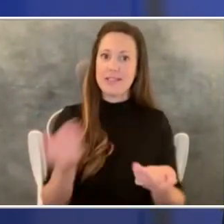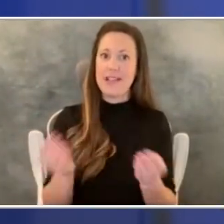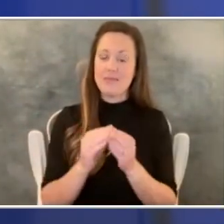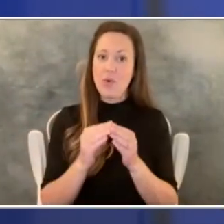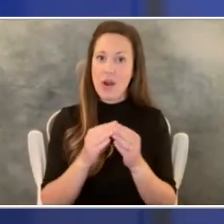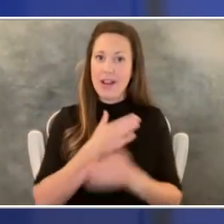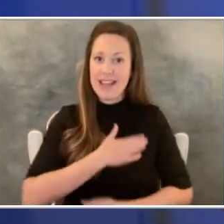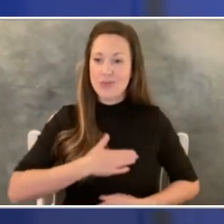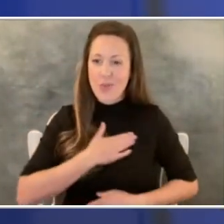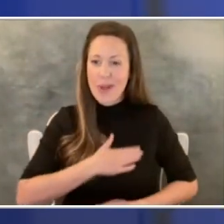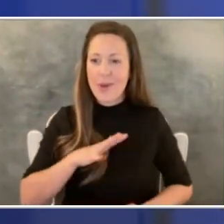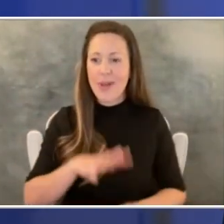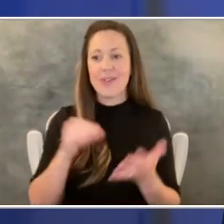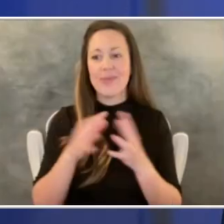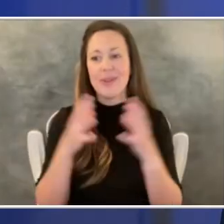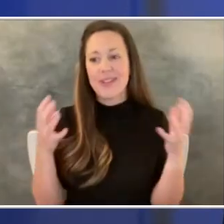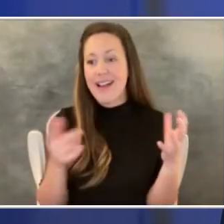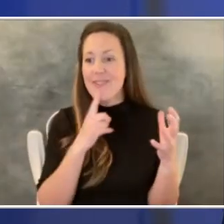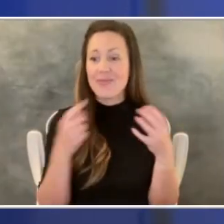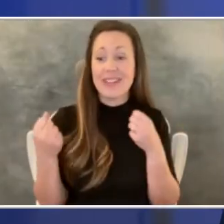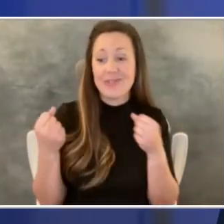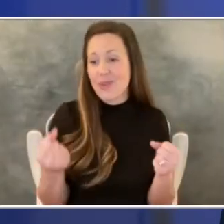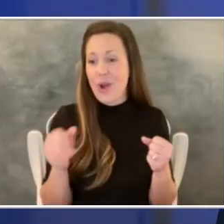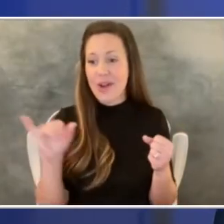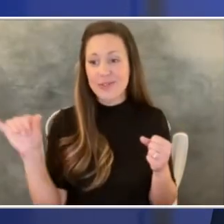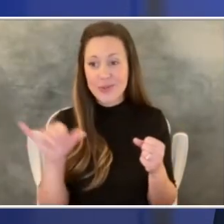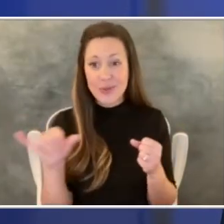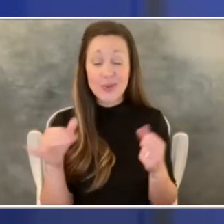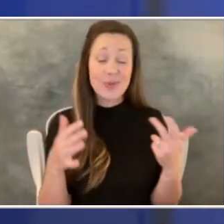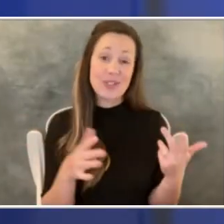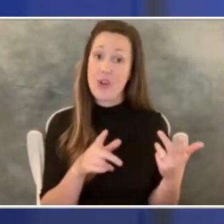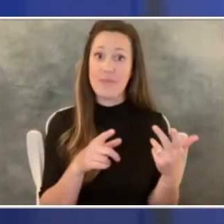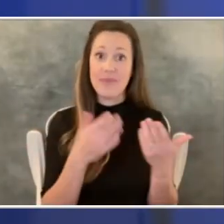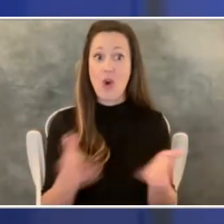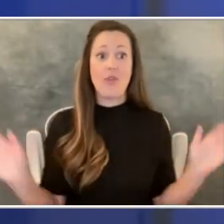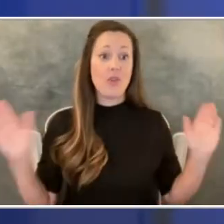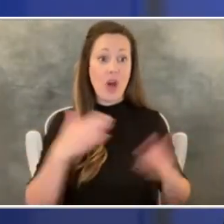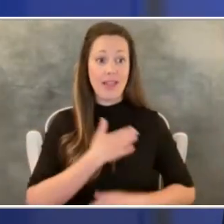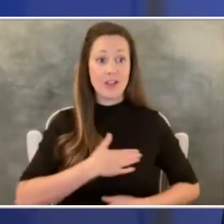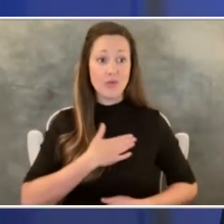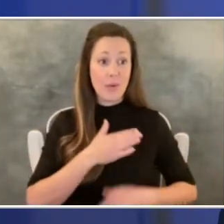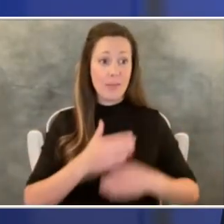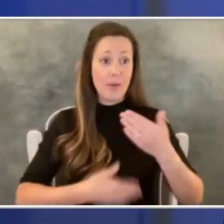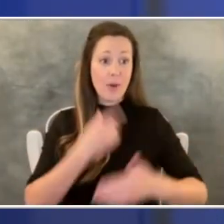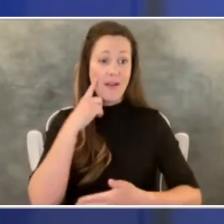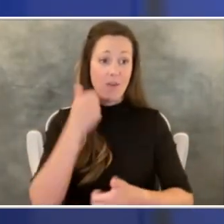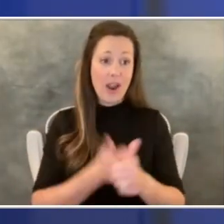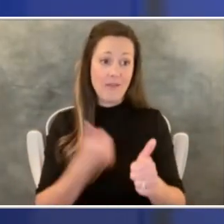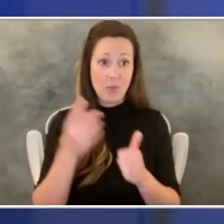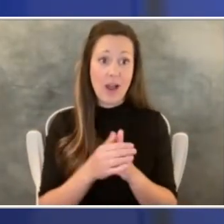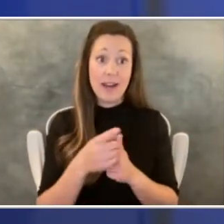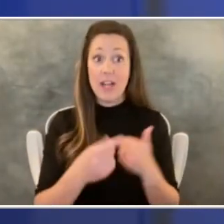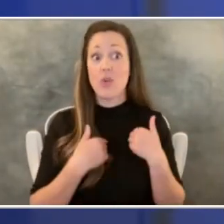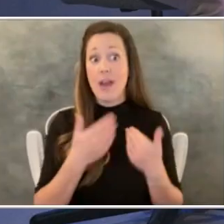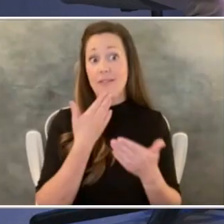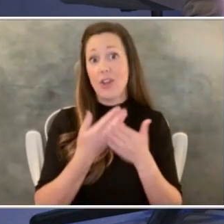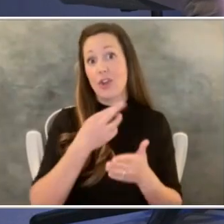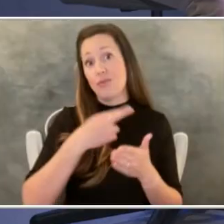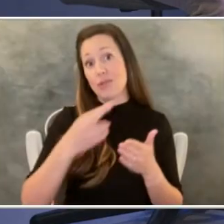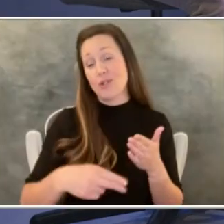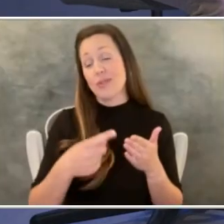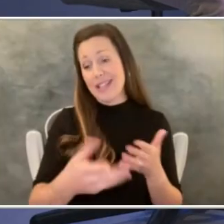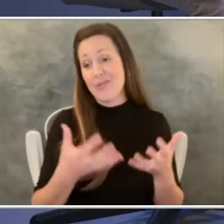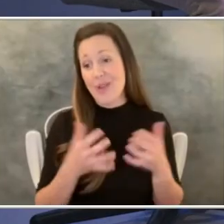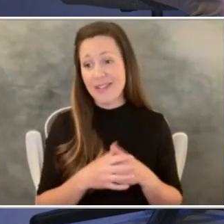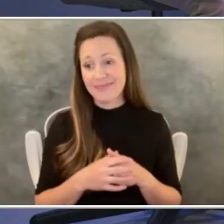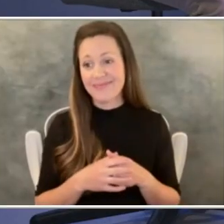really strong on the other end, and so it's an overall enjoyable process for everybody, and you get the exact results that you want. Great. Eddie, you've been a